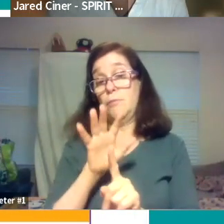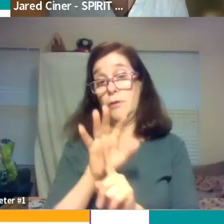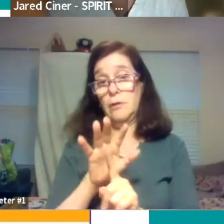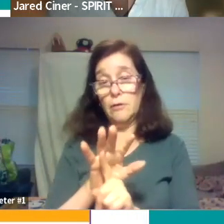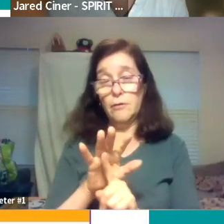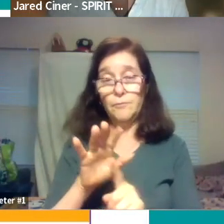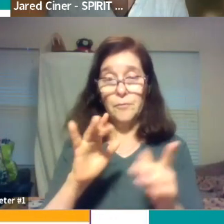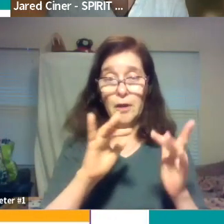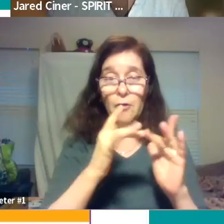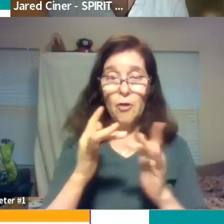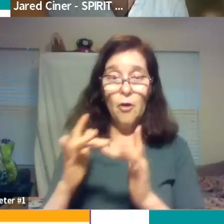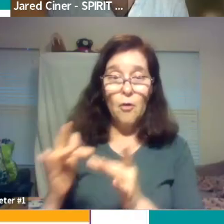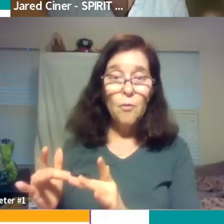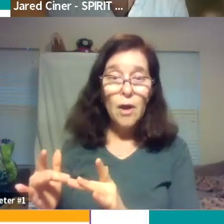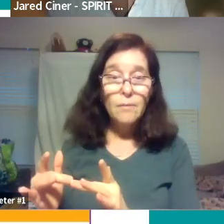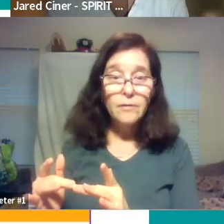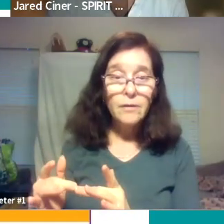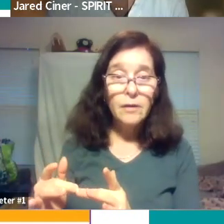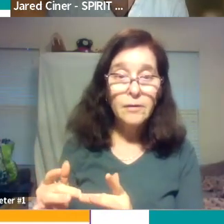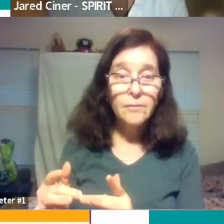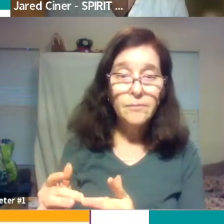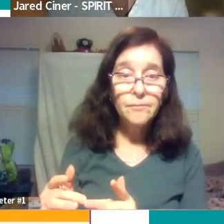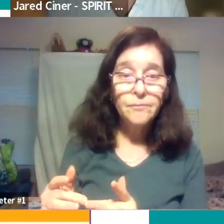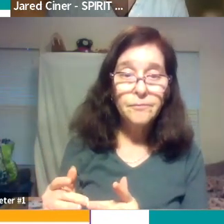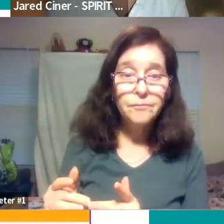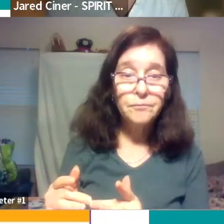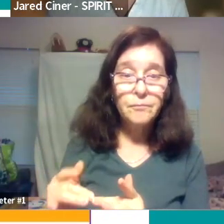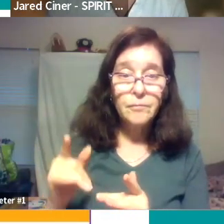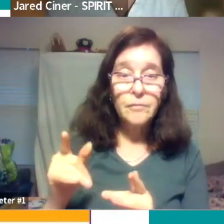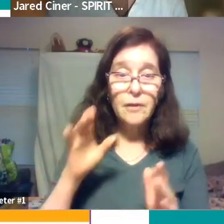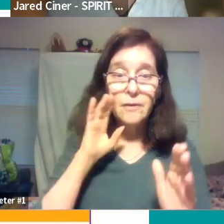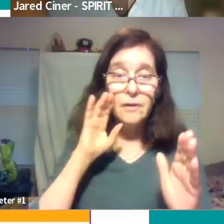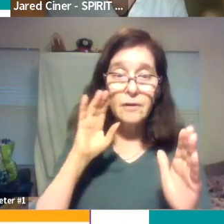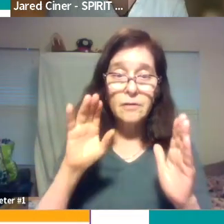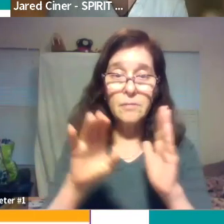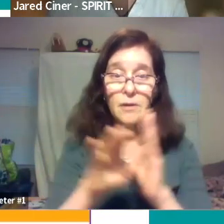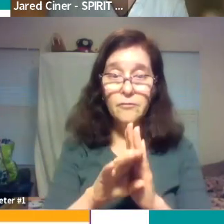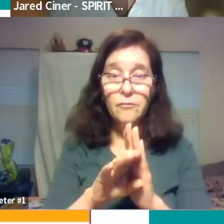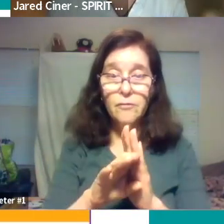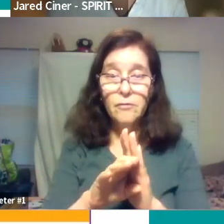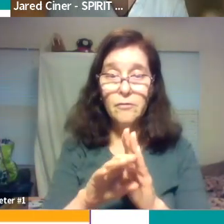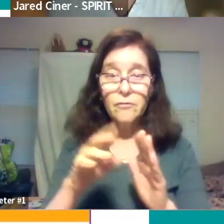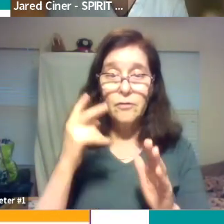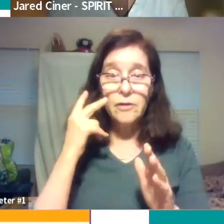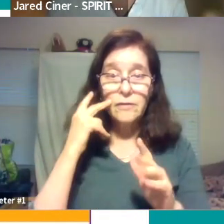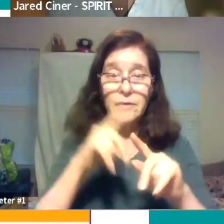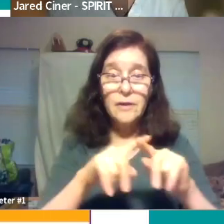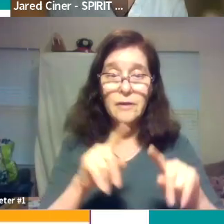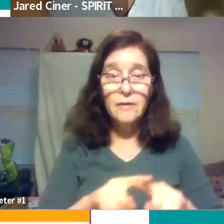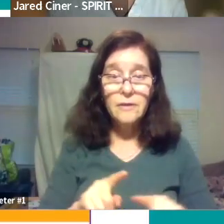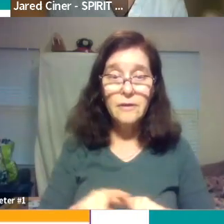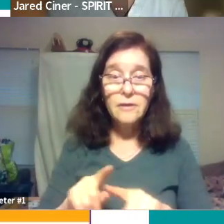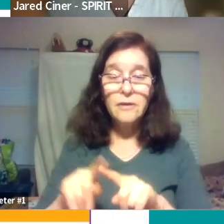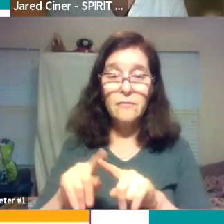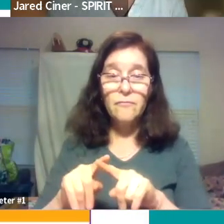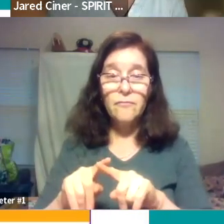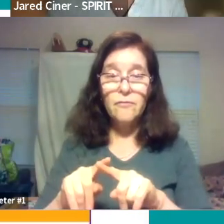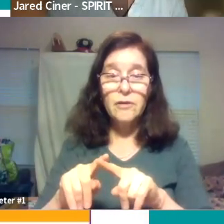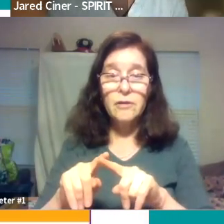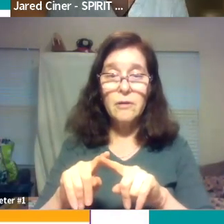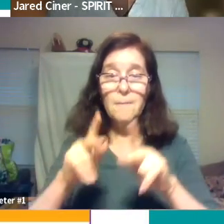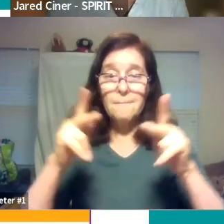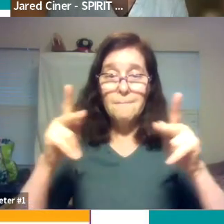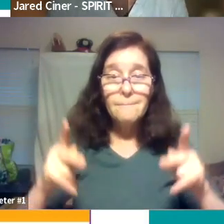website, which this image was captured from, you could also see all the different locations. You could see them up at the